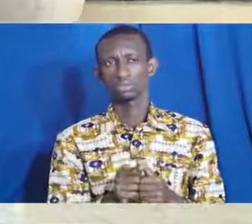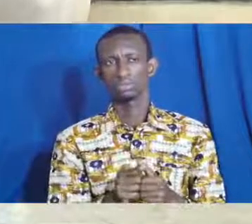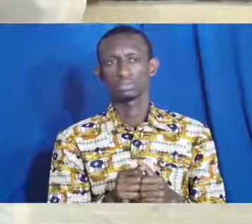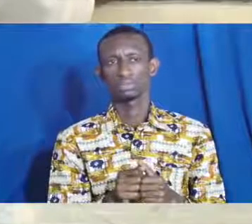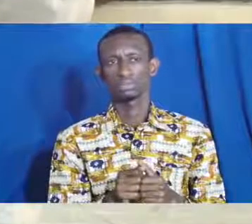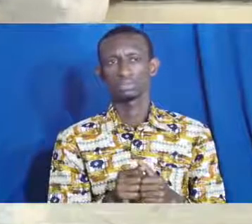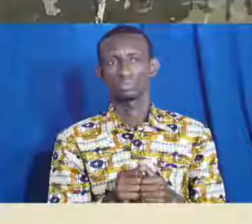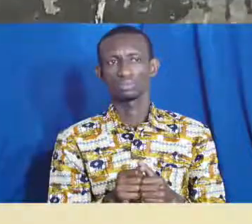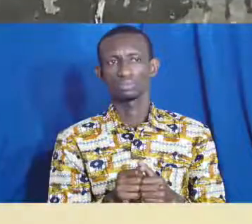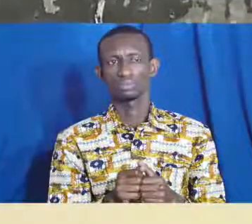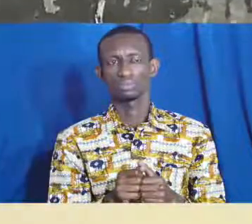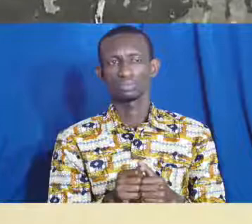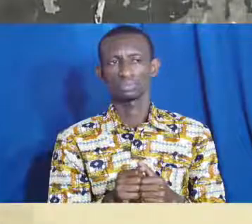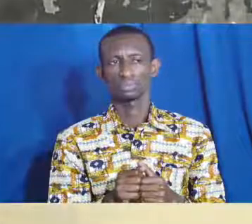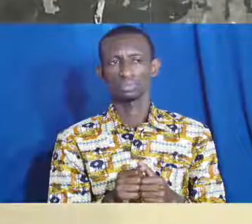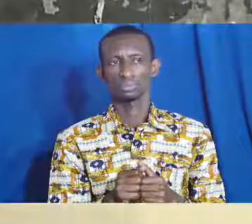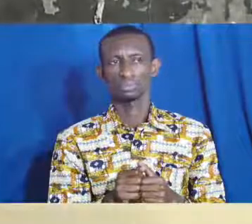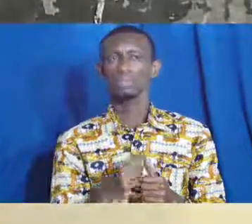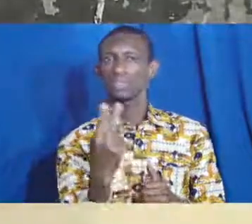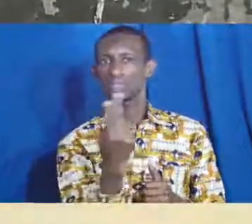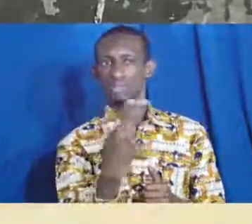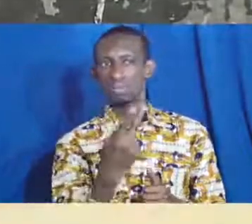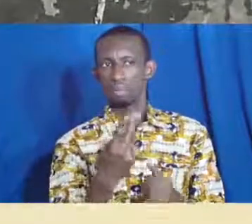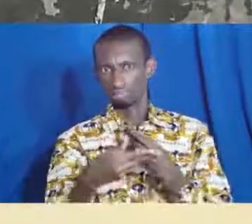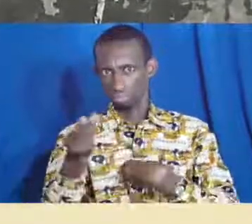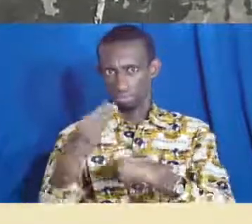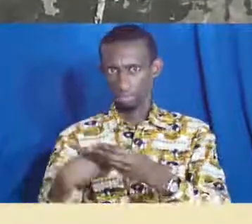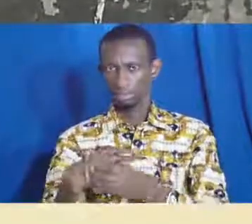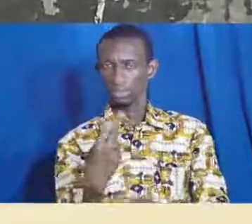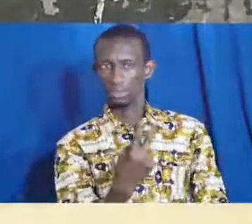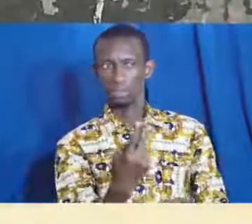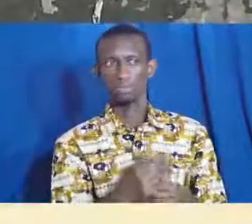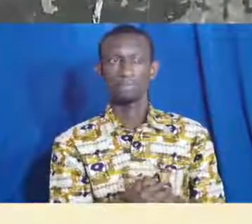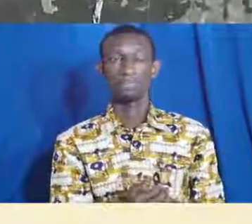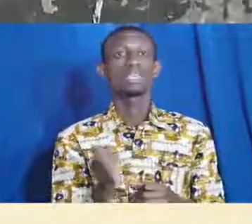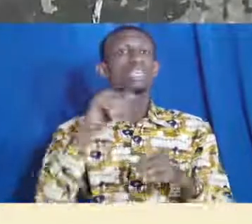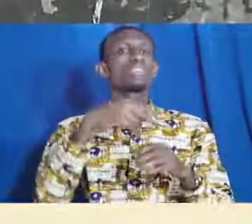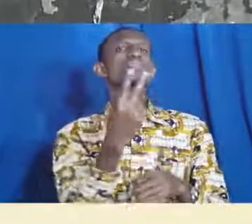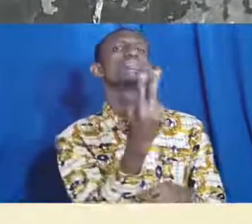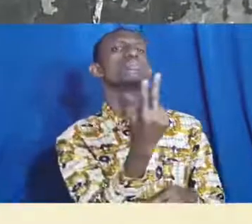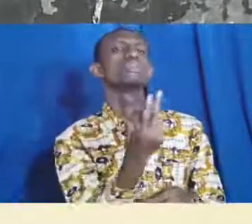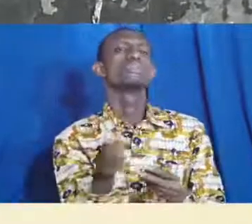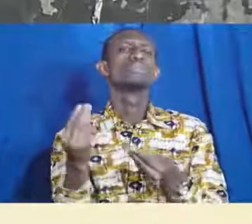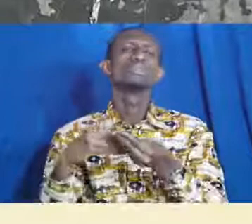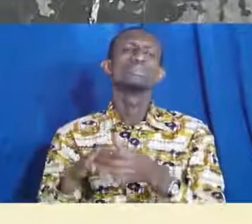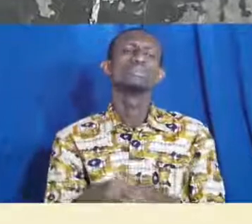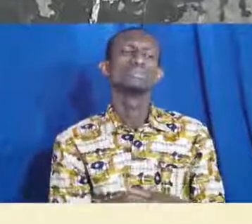replacement. Double replacement. So in a double replacement, you have